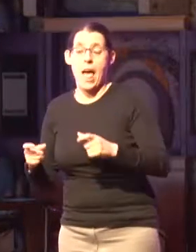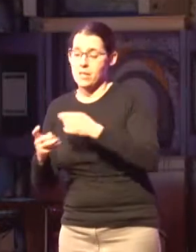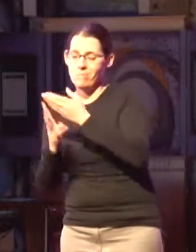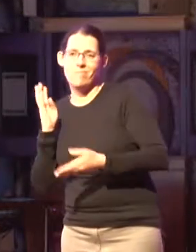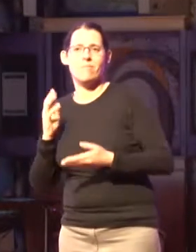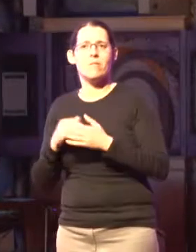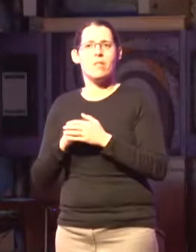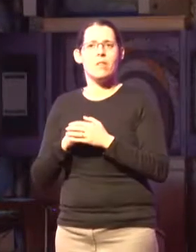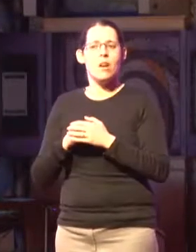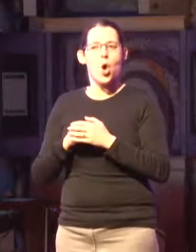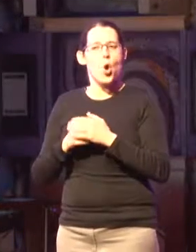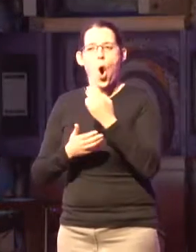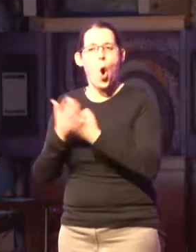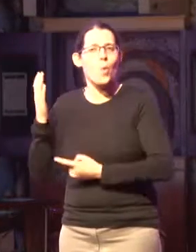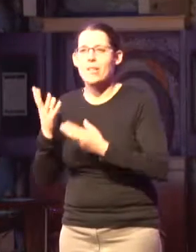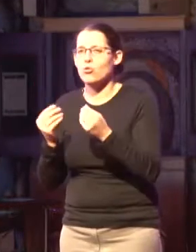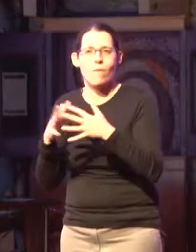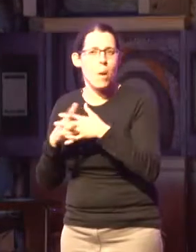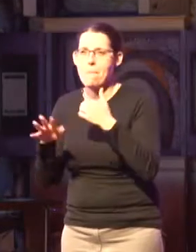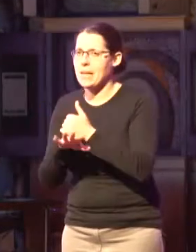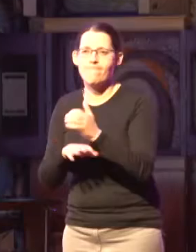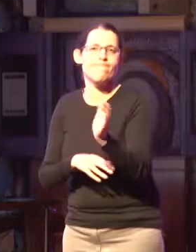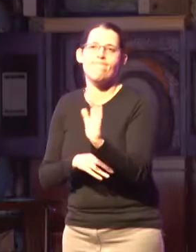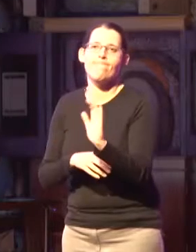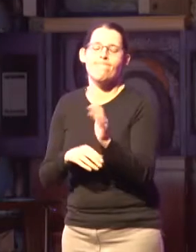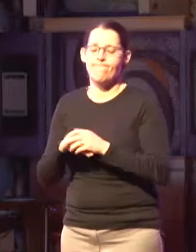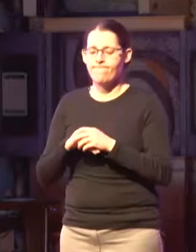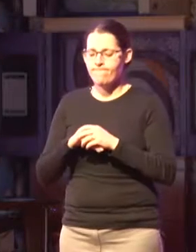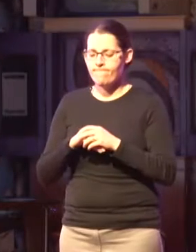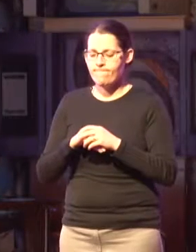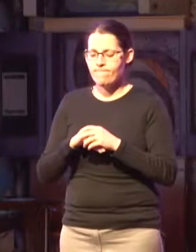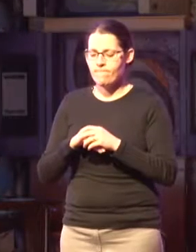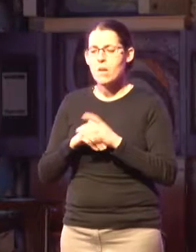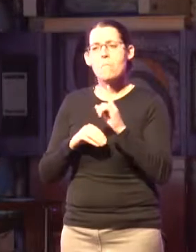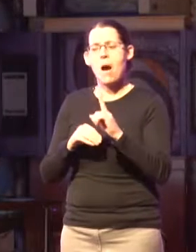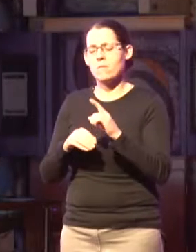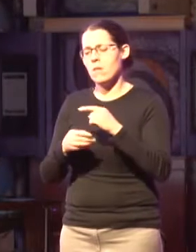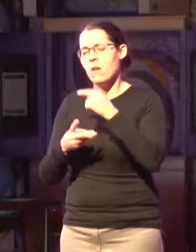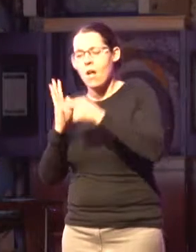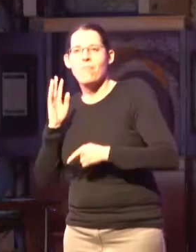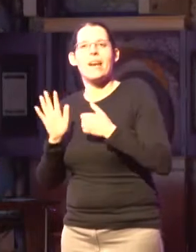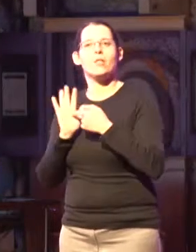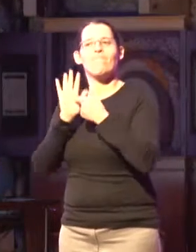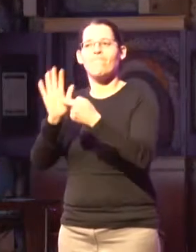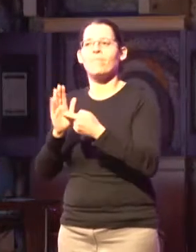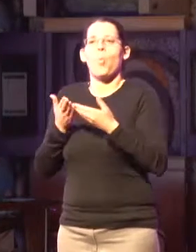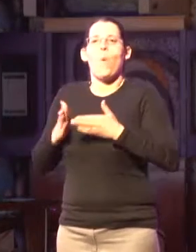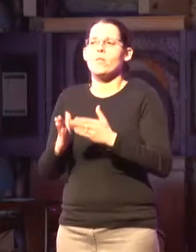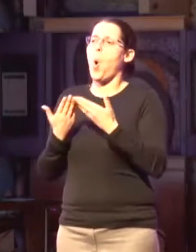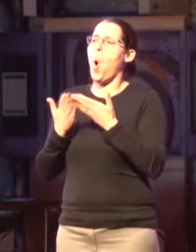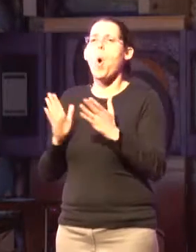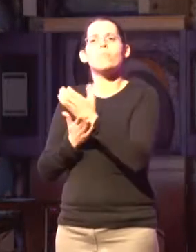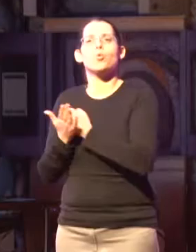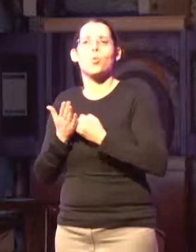all necessarily software-based, but they demonstrate ways in which open source culture is contributing to growing